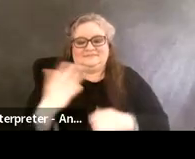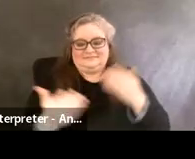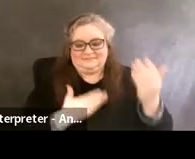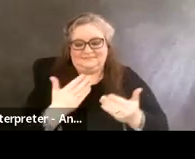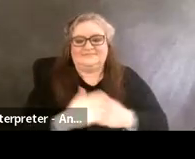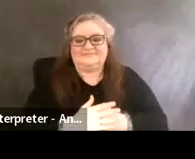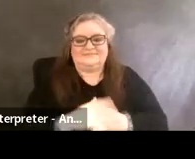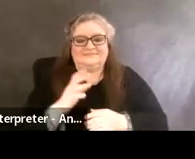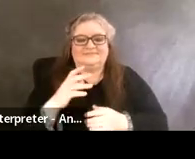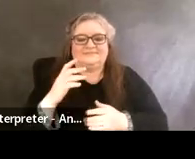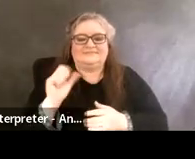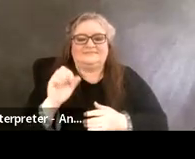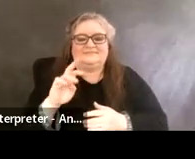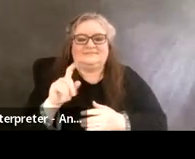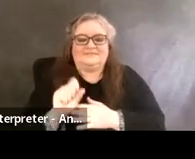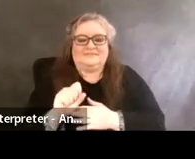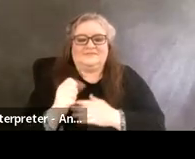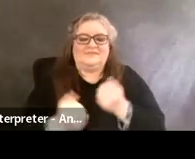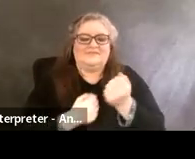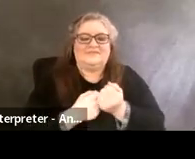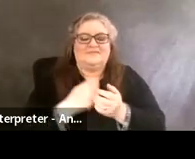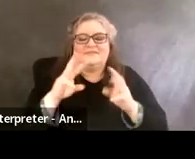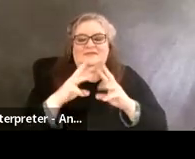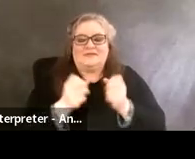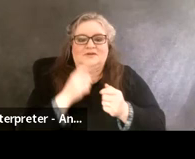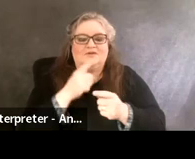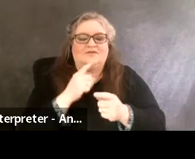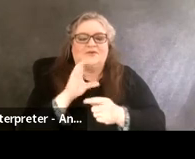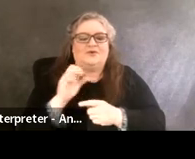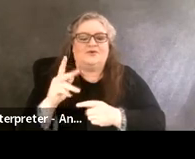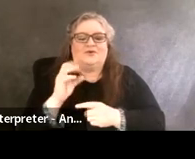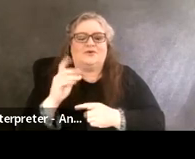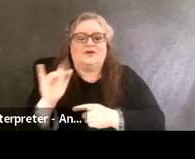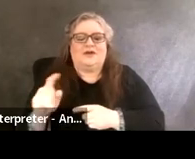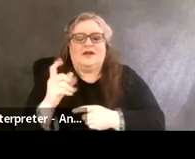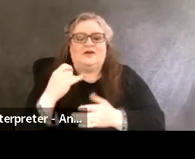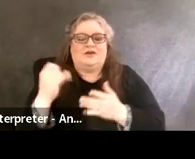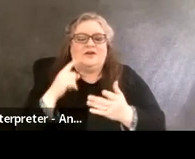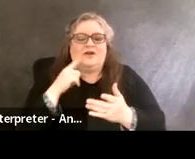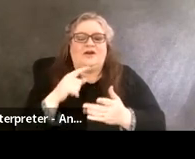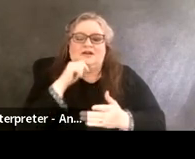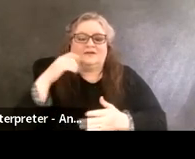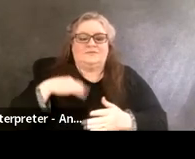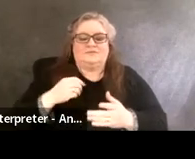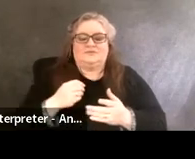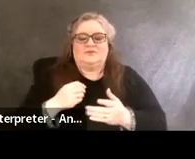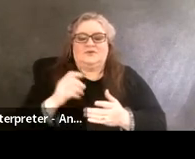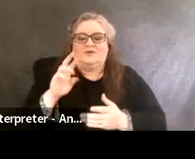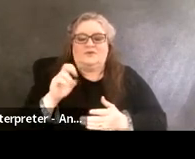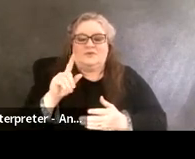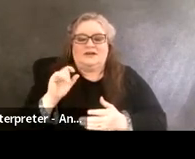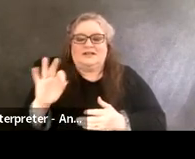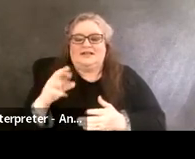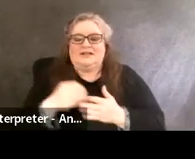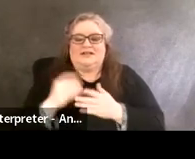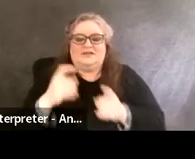Welcome to the Arts Alliance webinar on the Cook County Arts Nonprofit Relief Grant Program. My name is Jess Schwab.